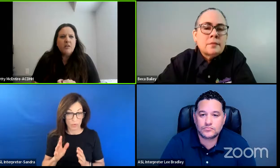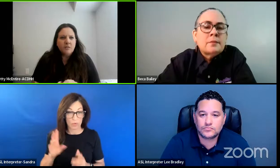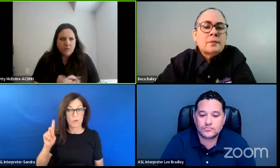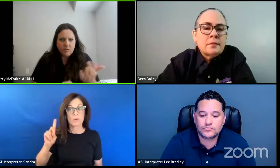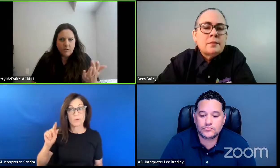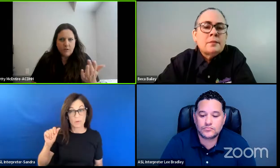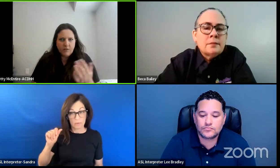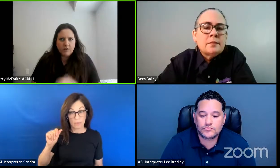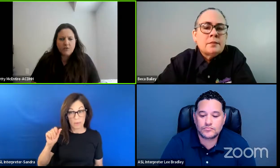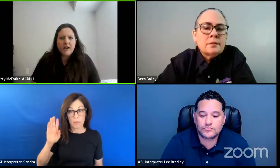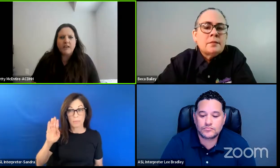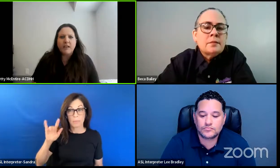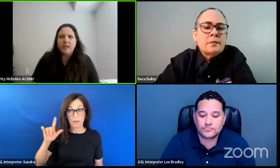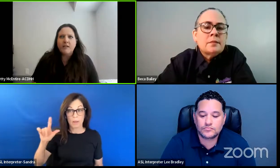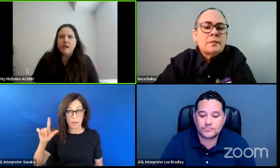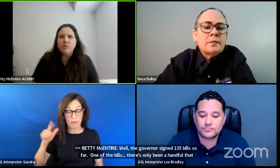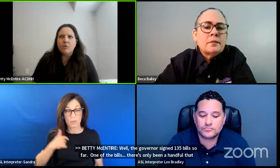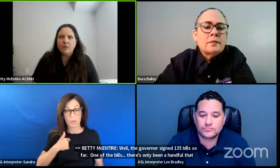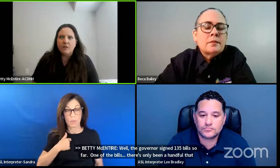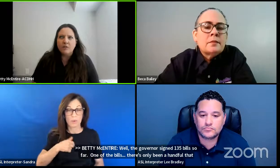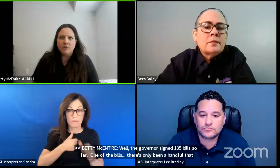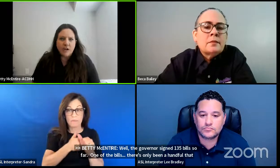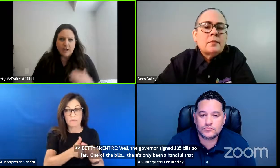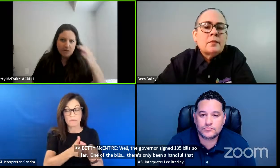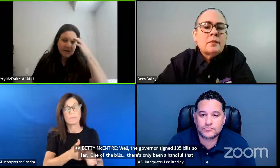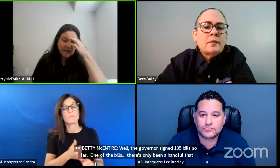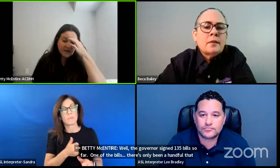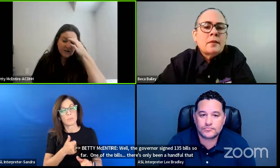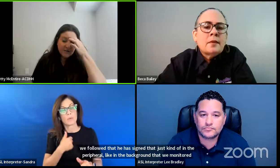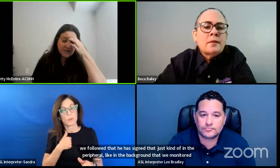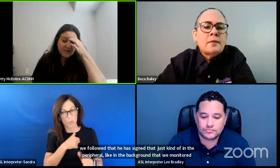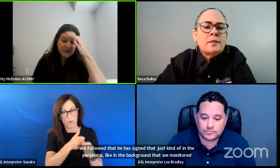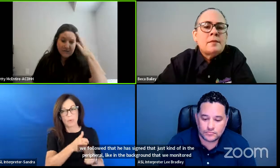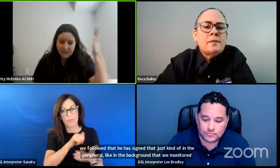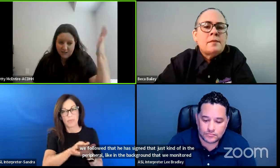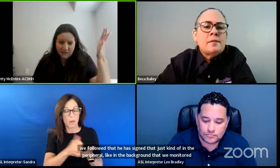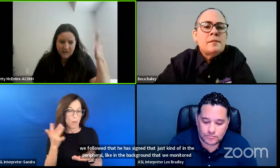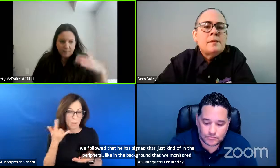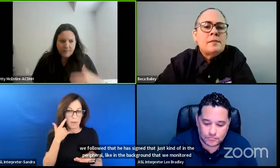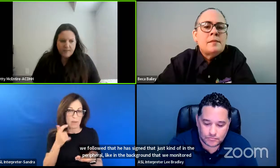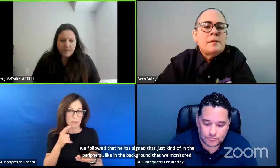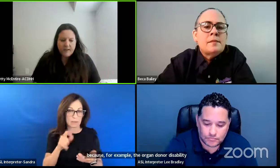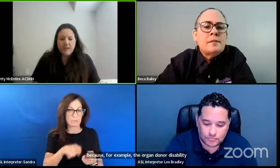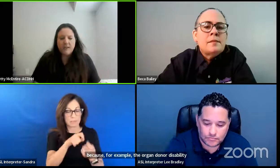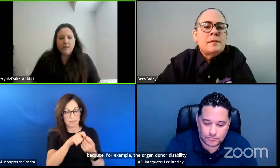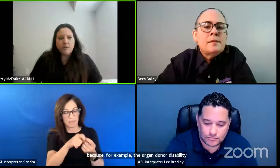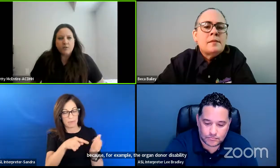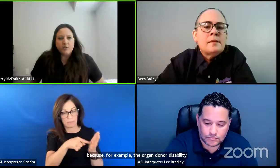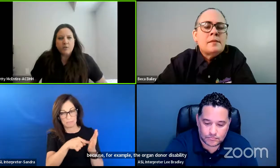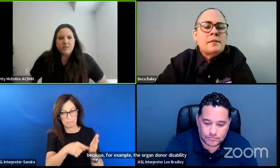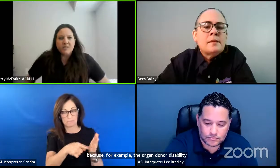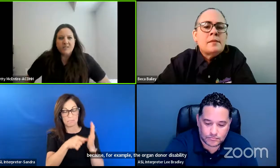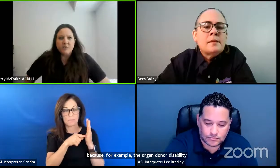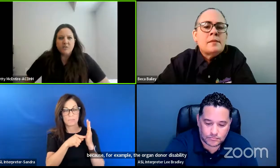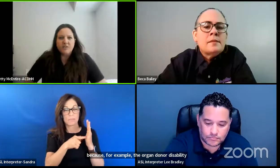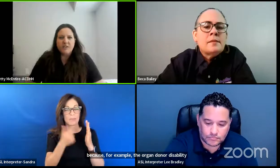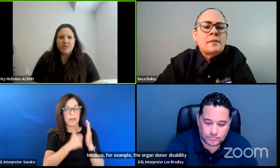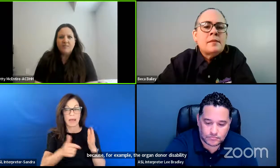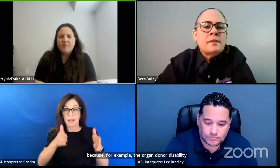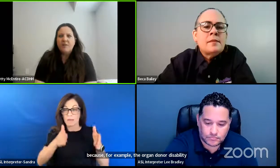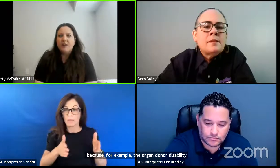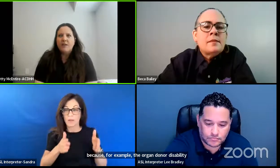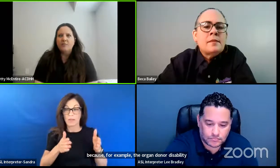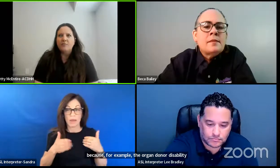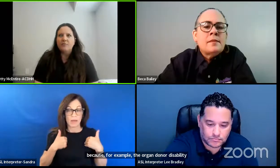disability bill that we're tracking, that one we're tracking because it specifically stated that any individual with a